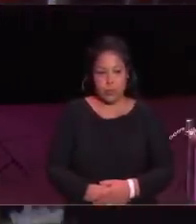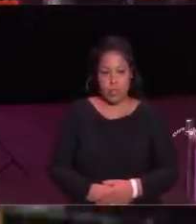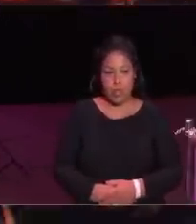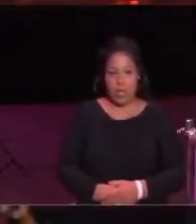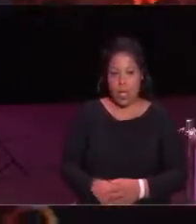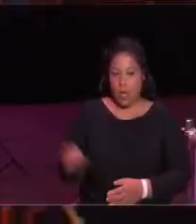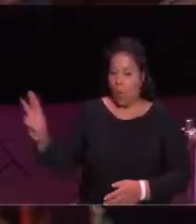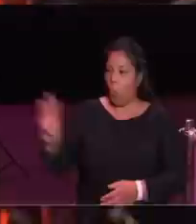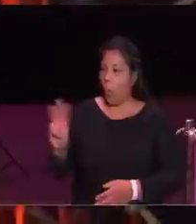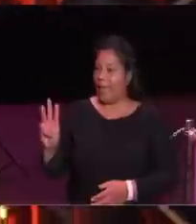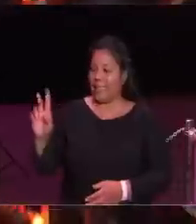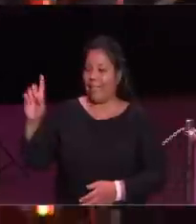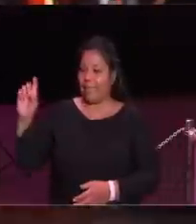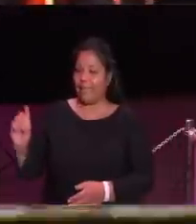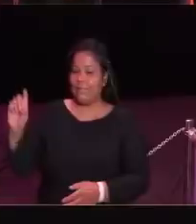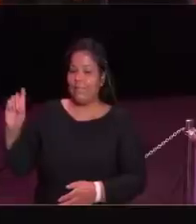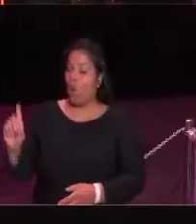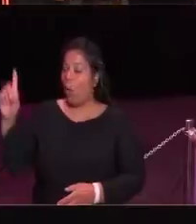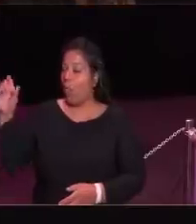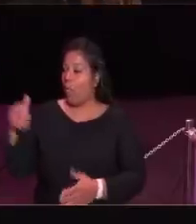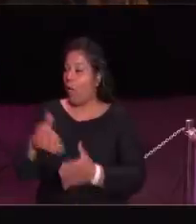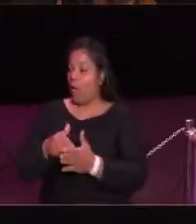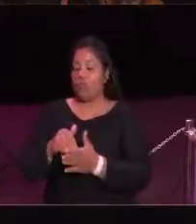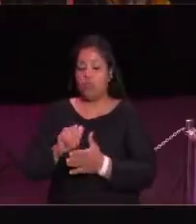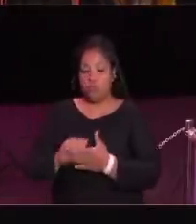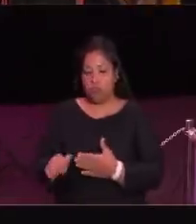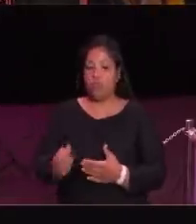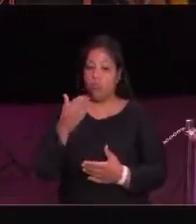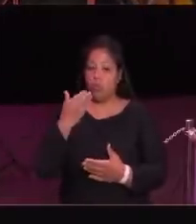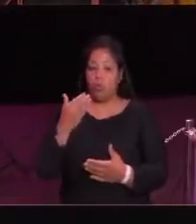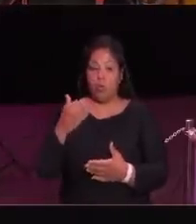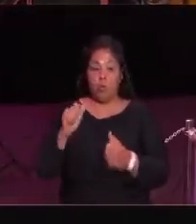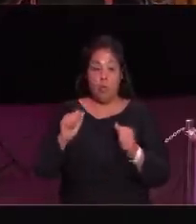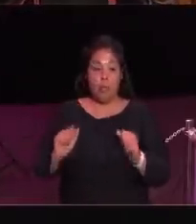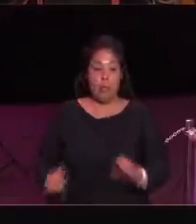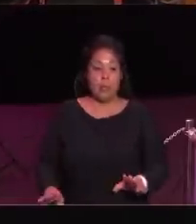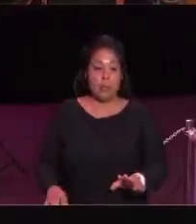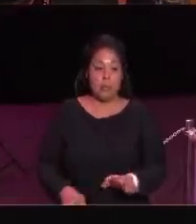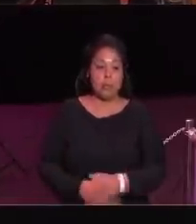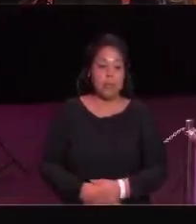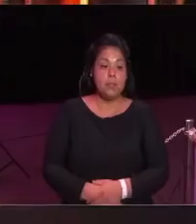West Phoenix, $1,000. Thank you. God bless you.